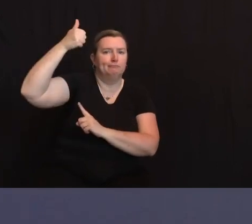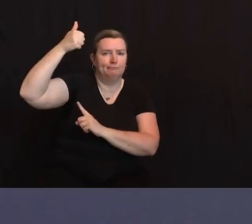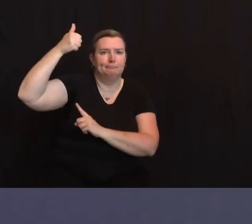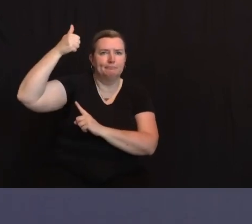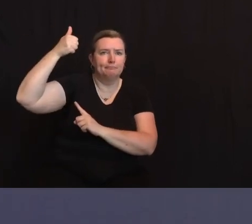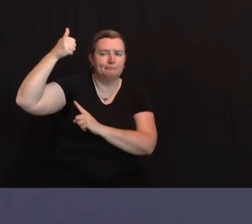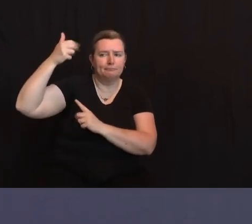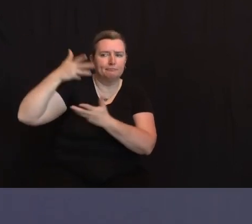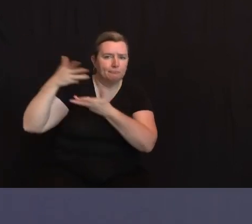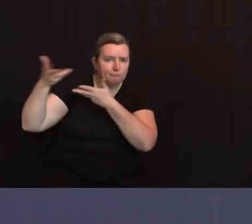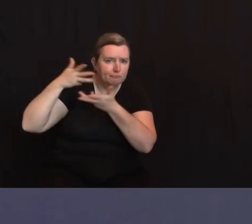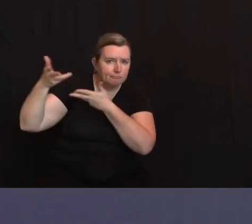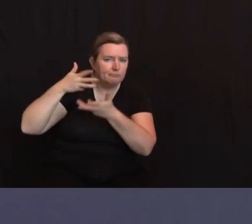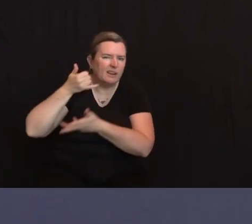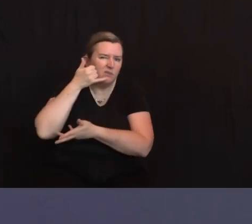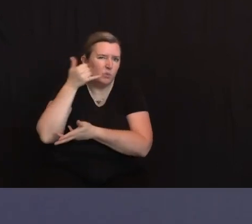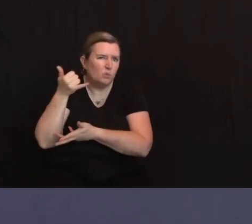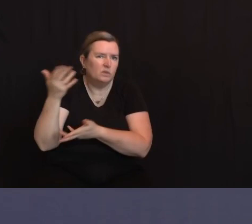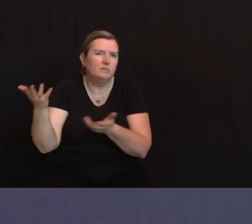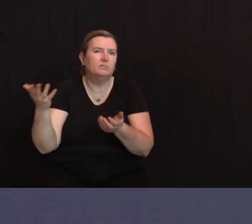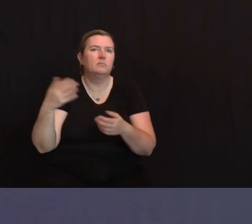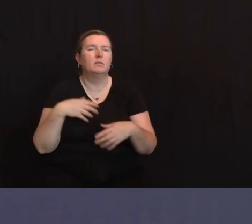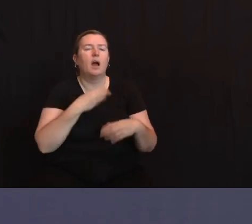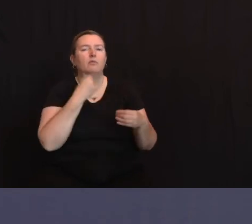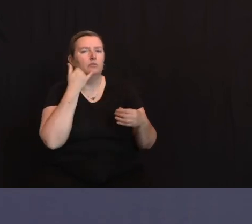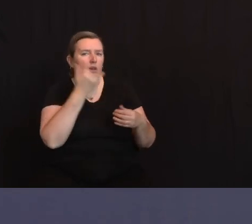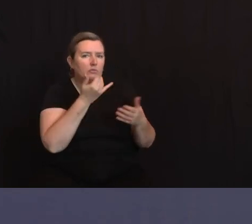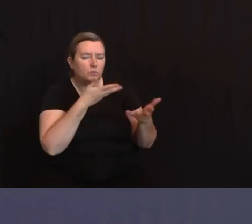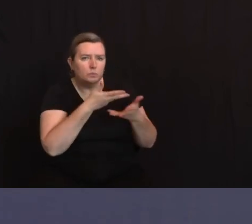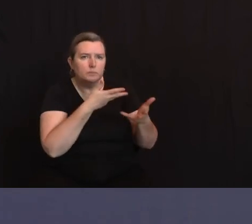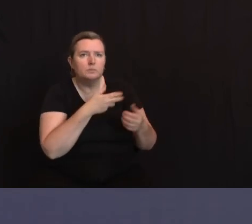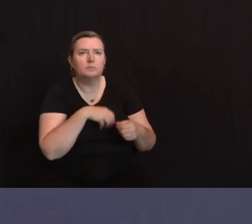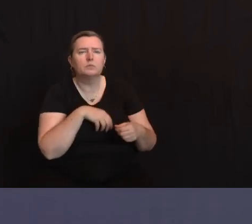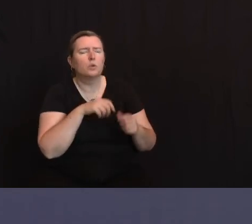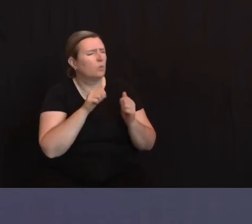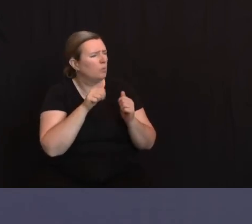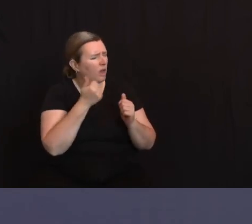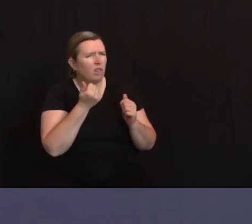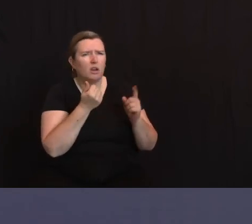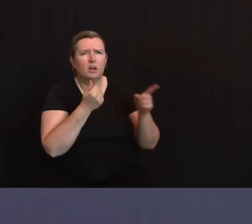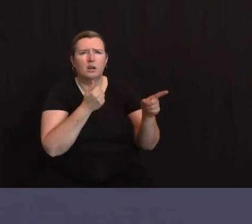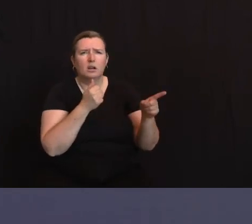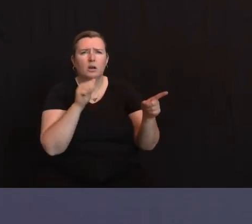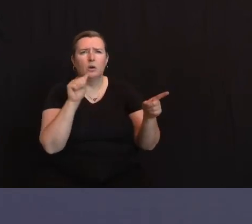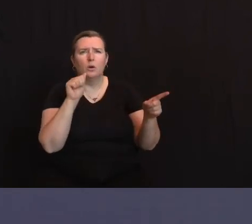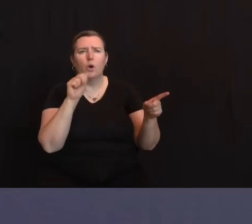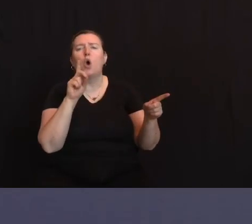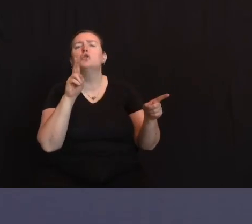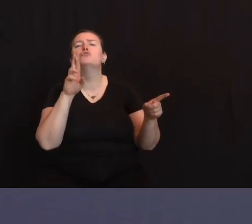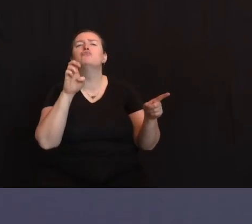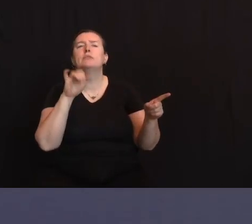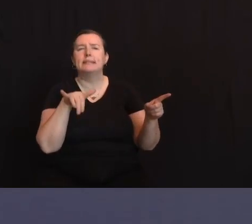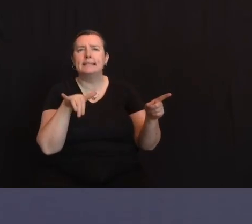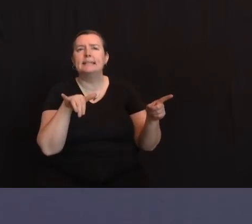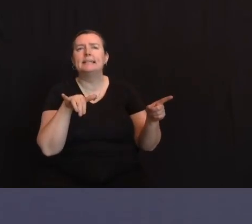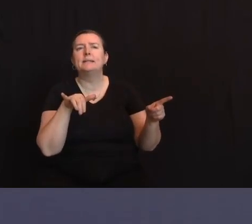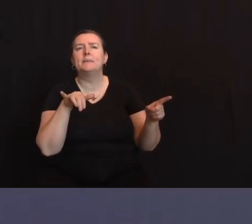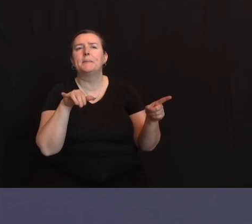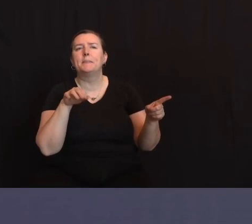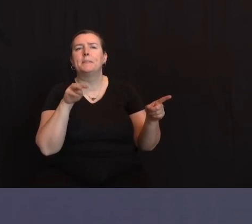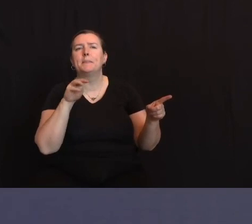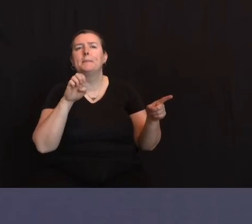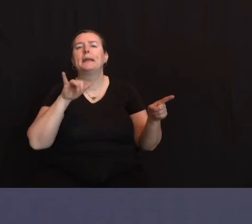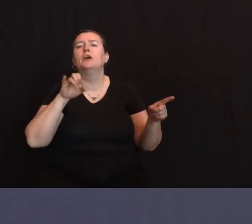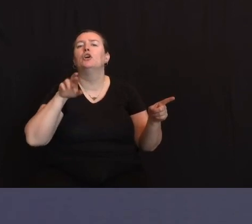on with, who was I also on with today? Audrey Myers at Valley, just to check in. I do that